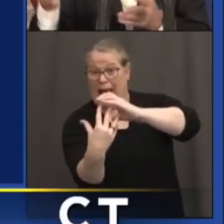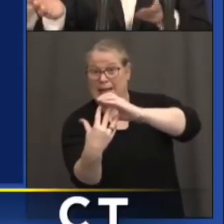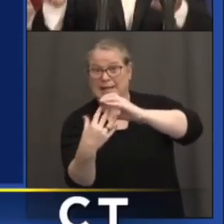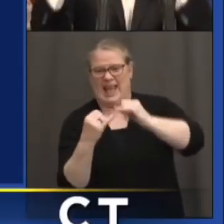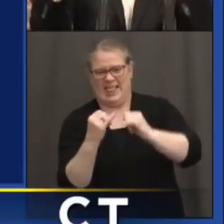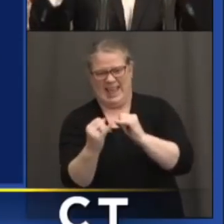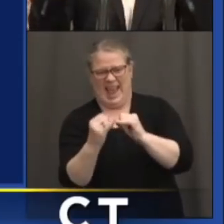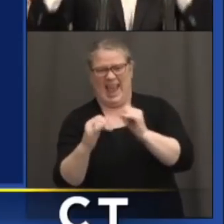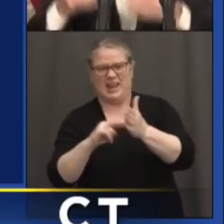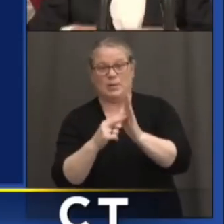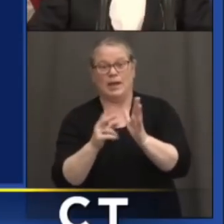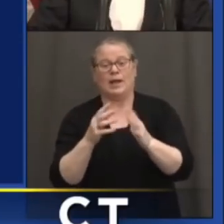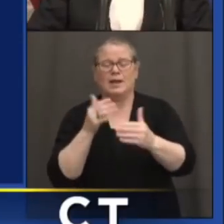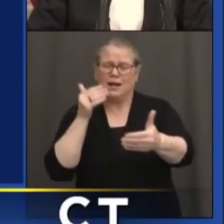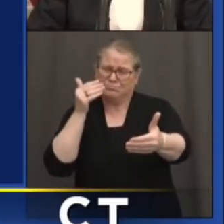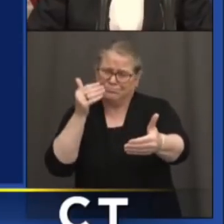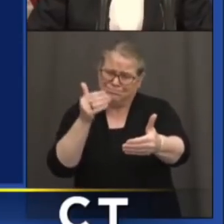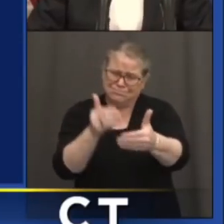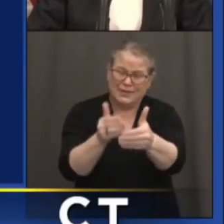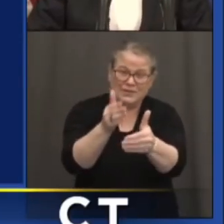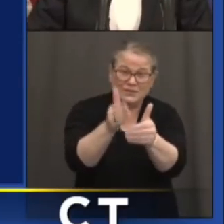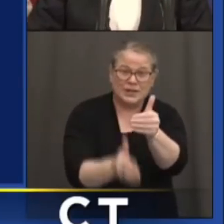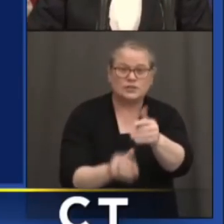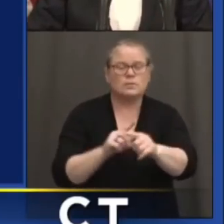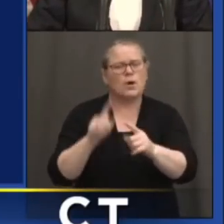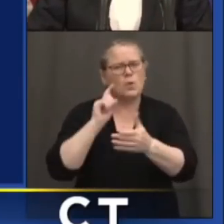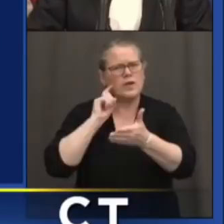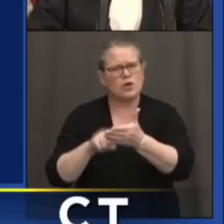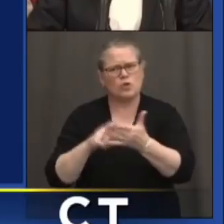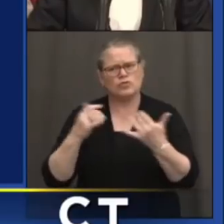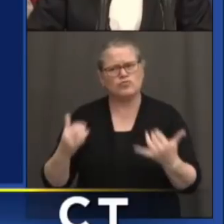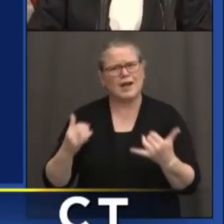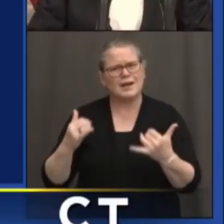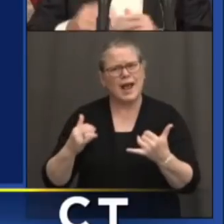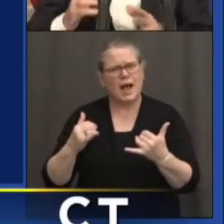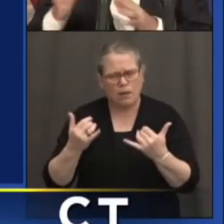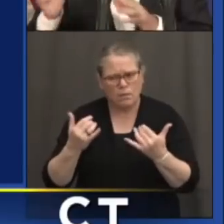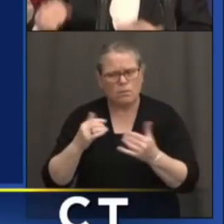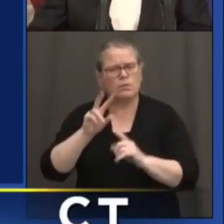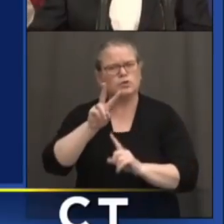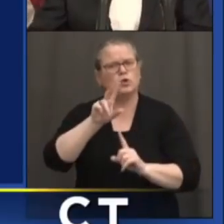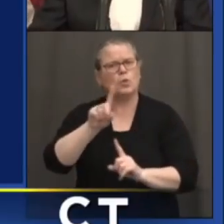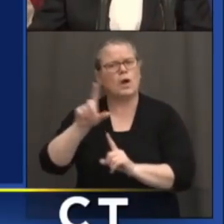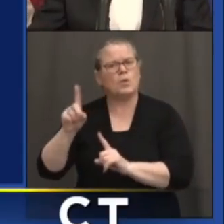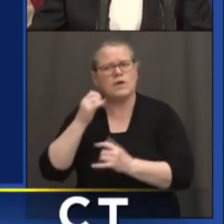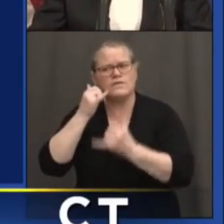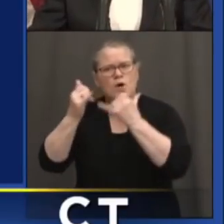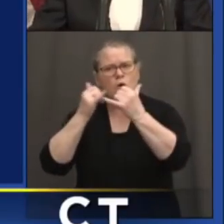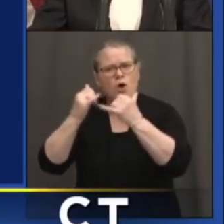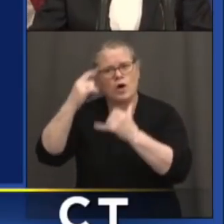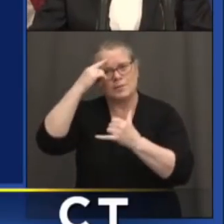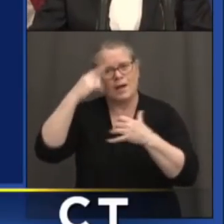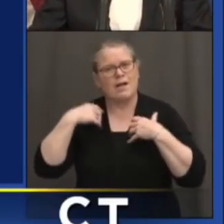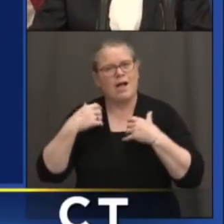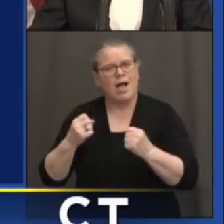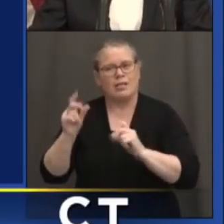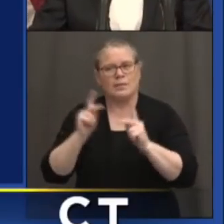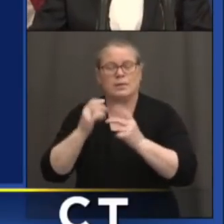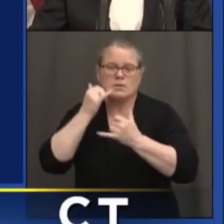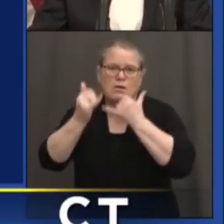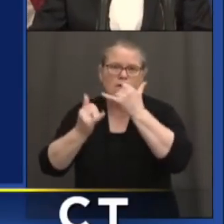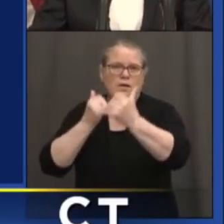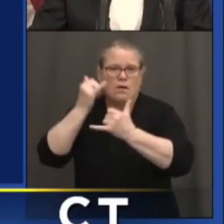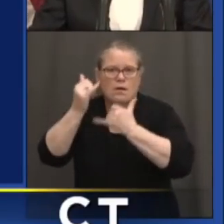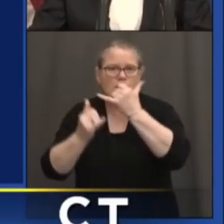to 211 are spiking right now. And you're also seeing that related in some crime-related statistics